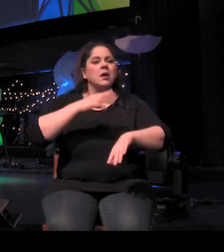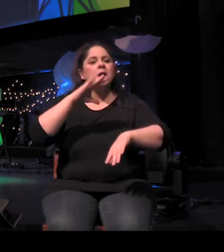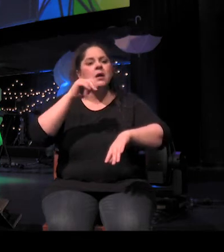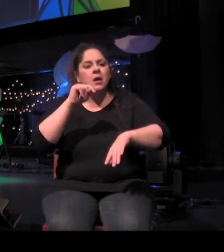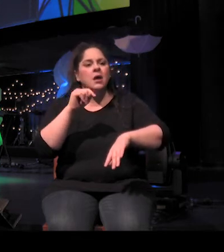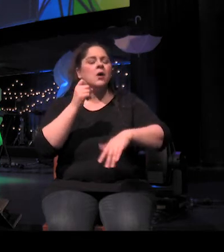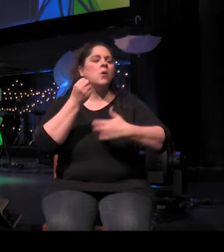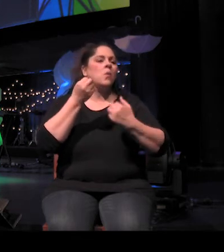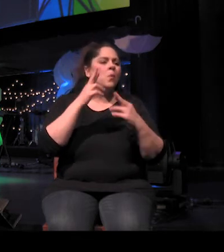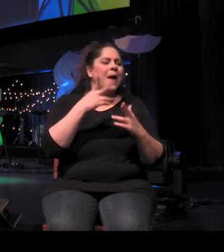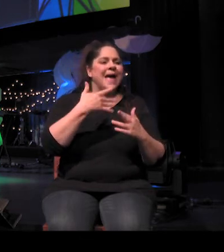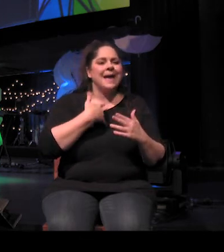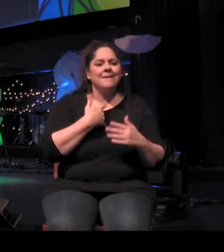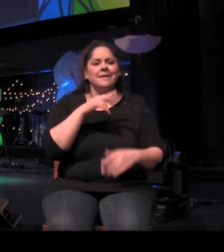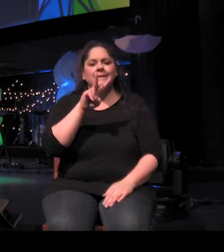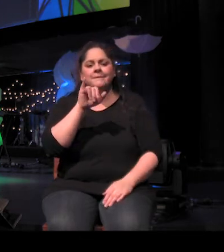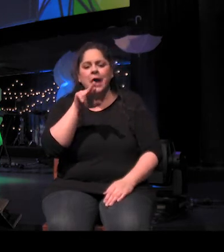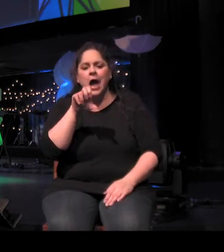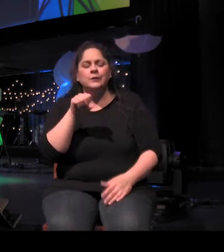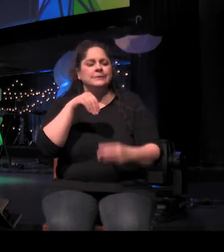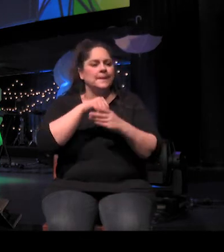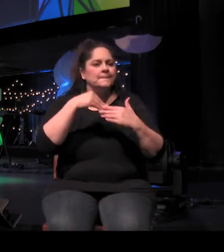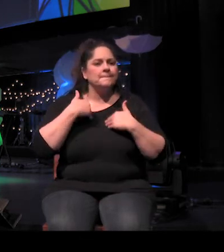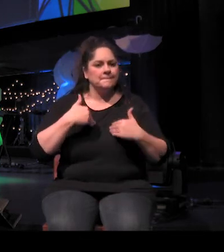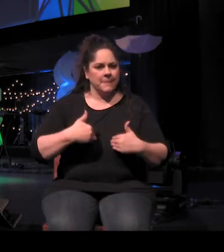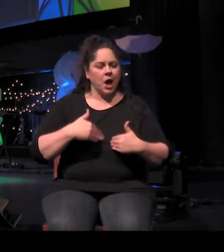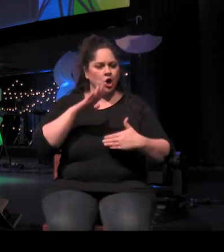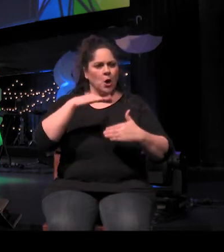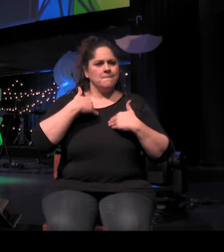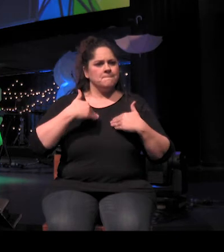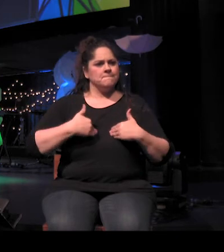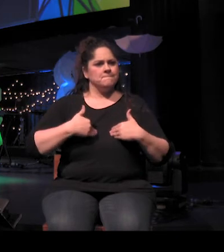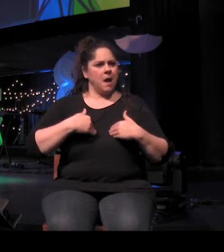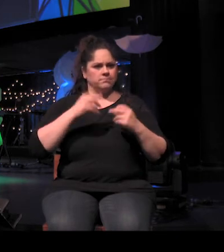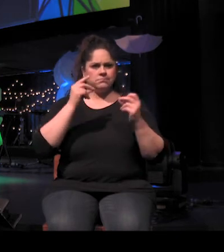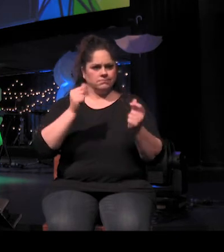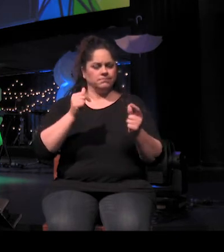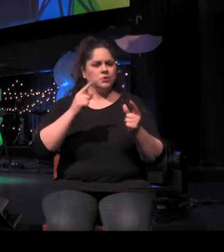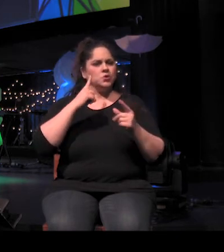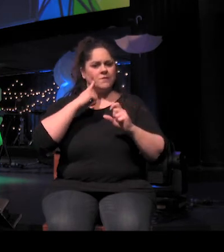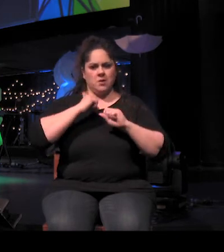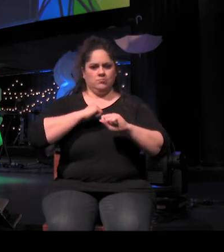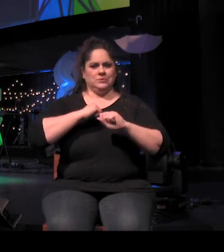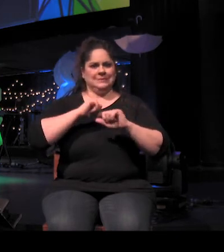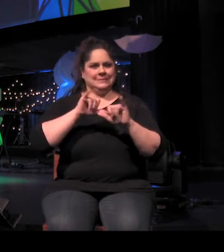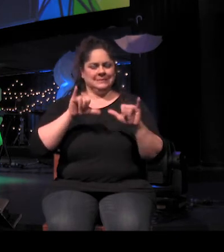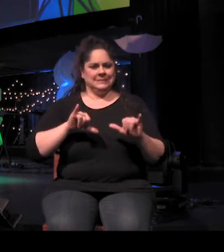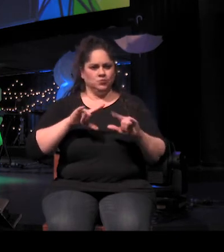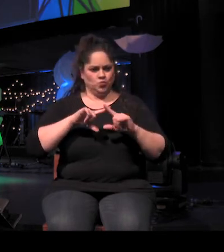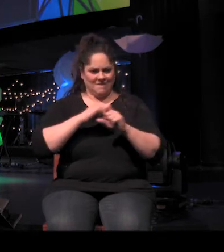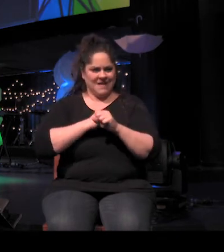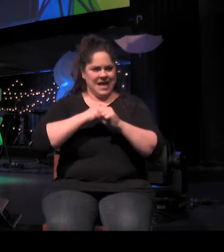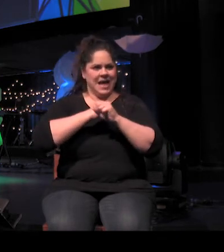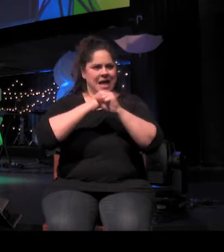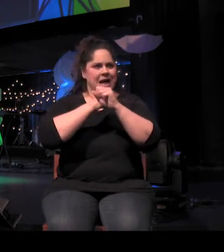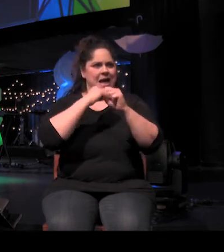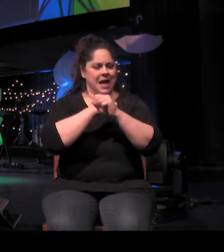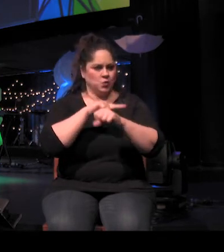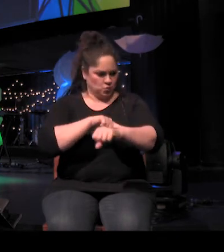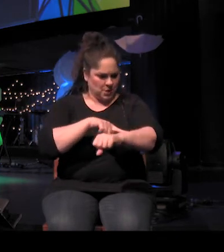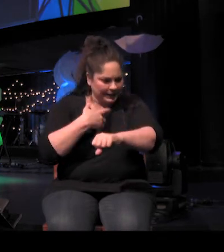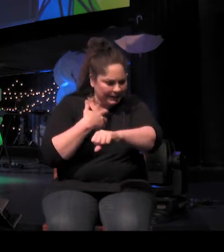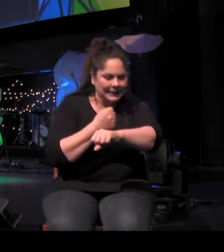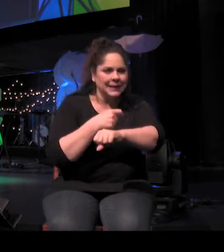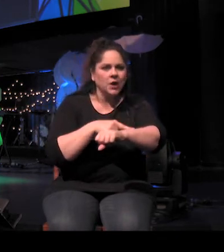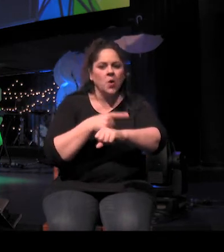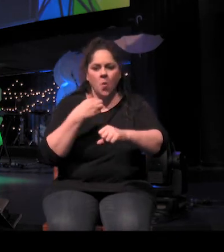or if you experience some kind of virus, your body immediately goes into this process to fight off the virus or to heal the